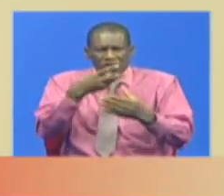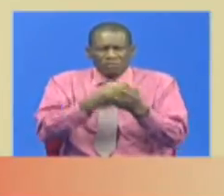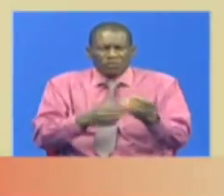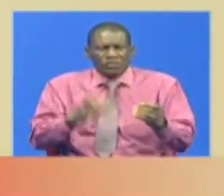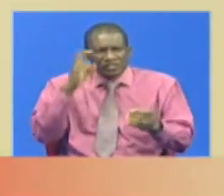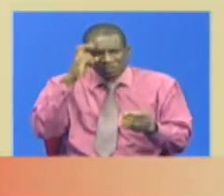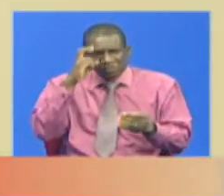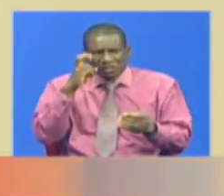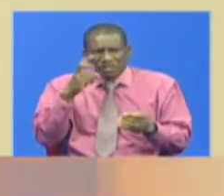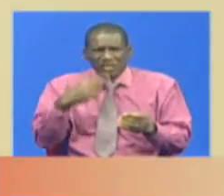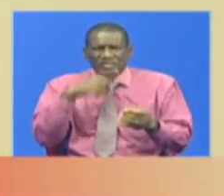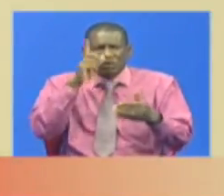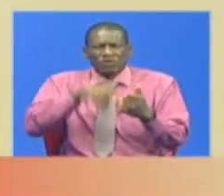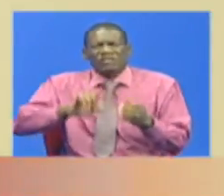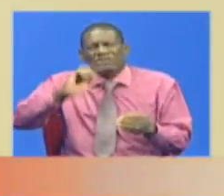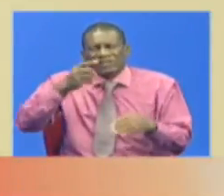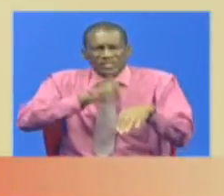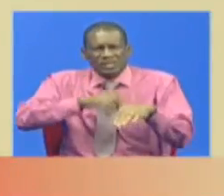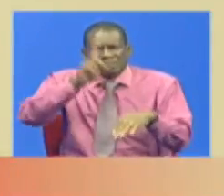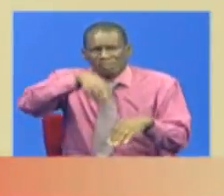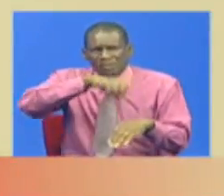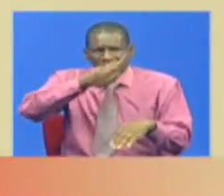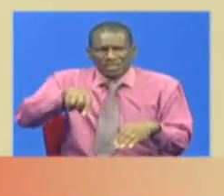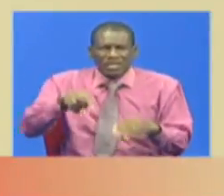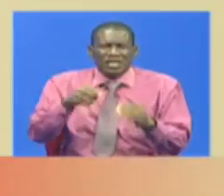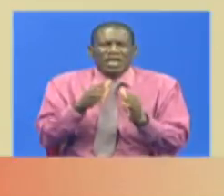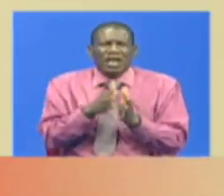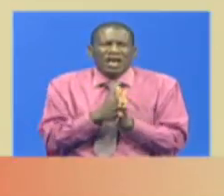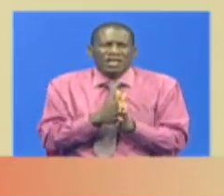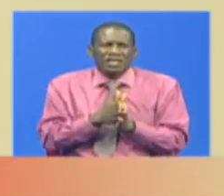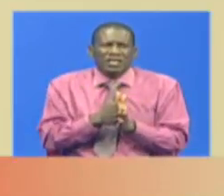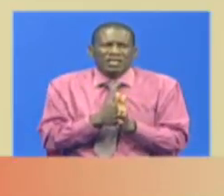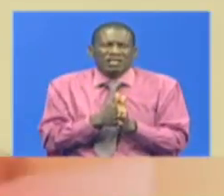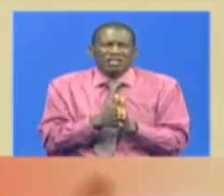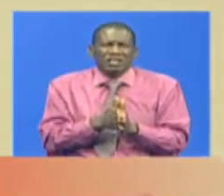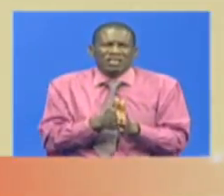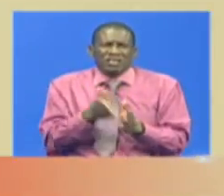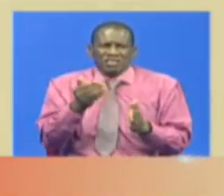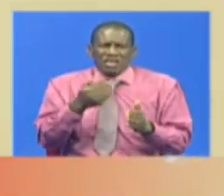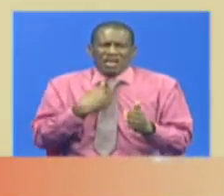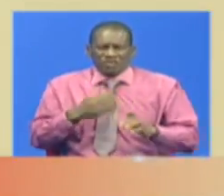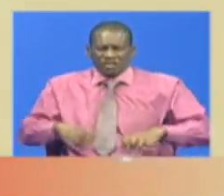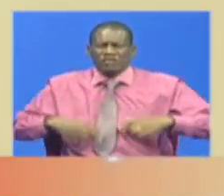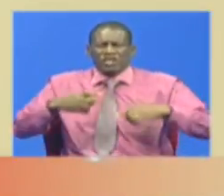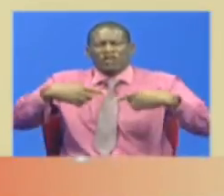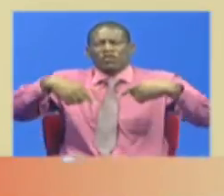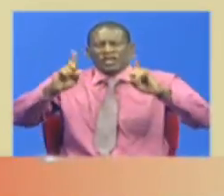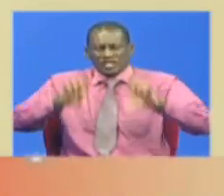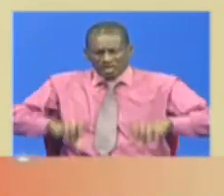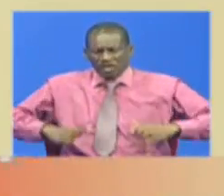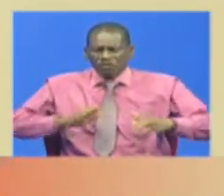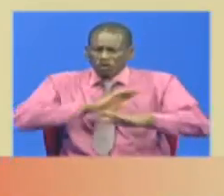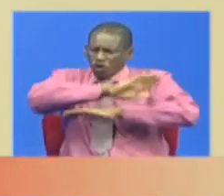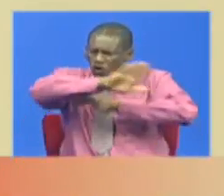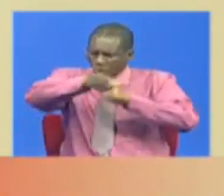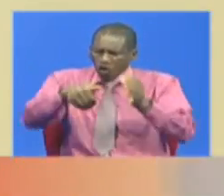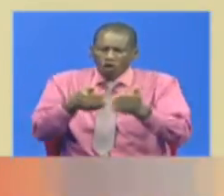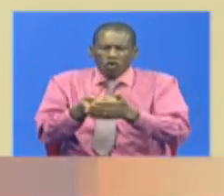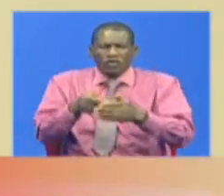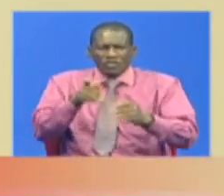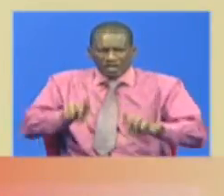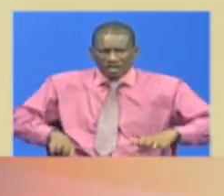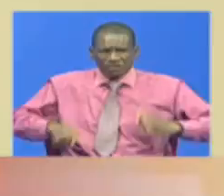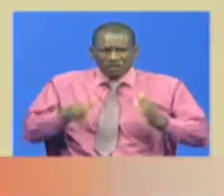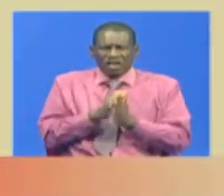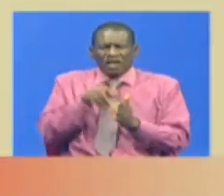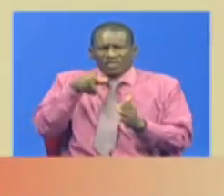to be first offenders and they have lived an upright life all their life, and that